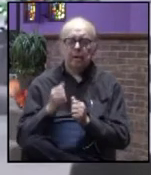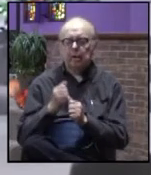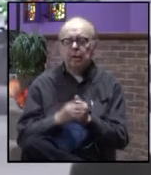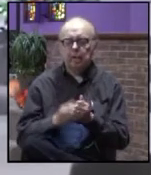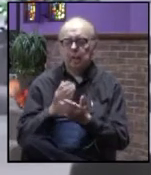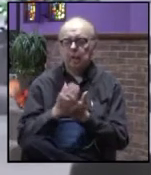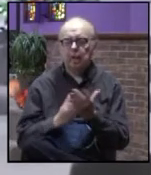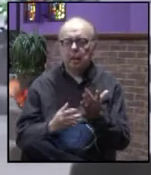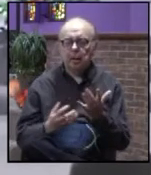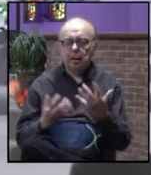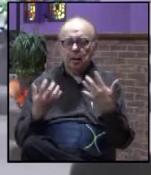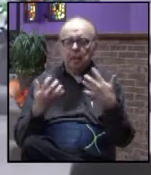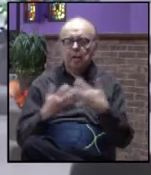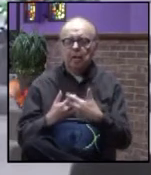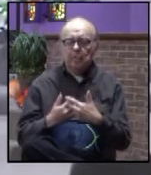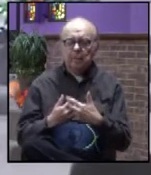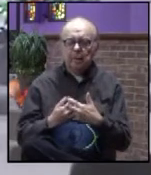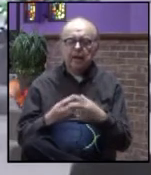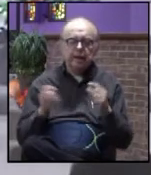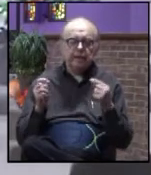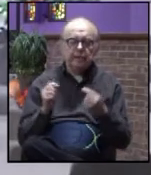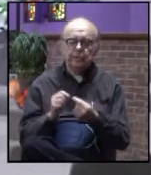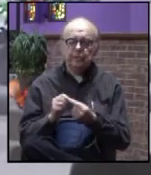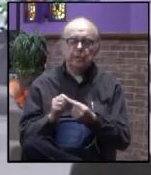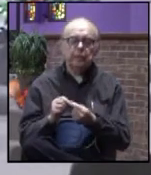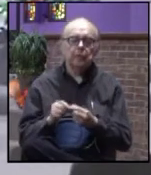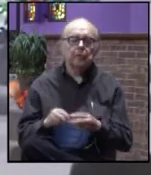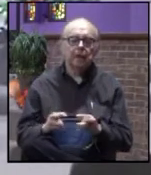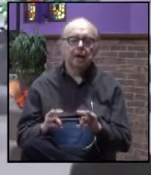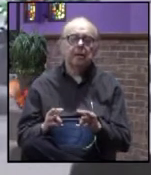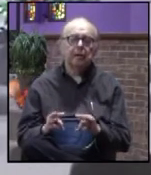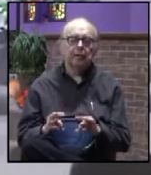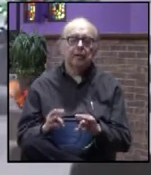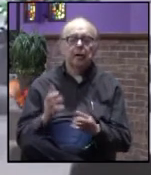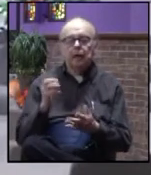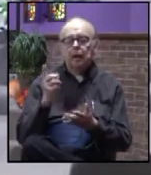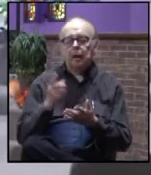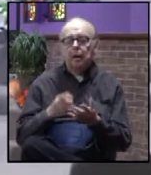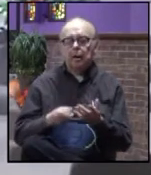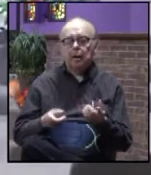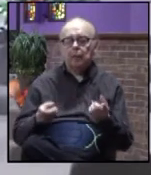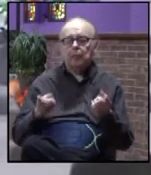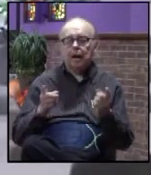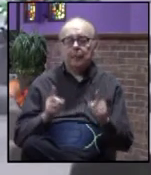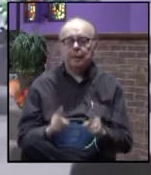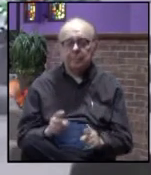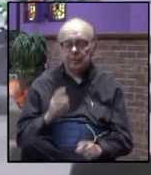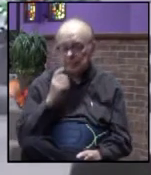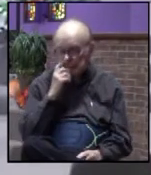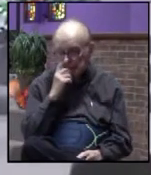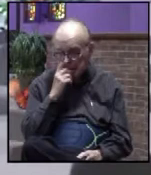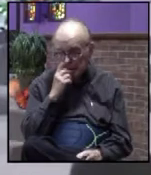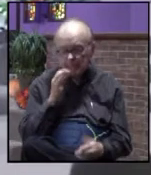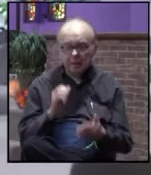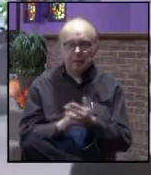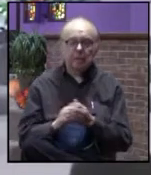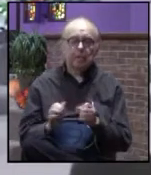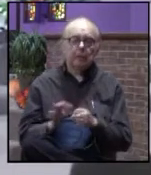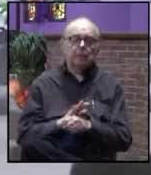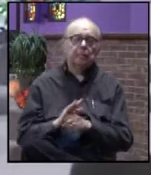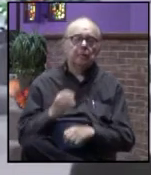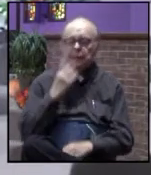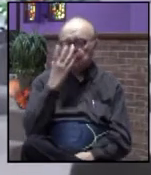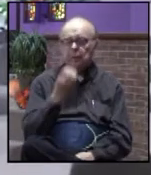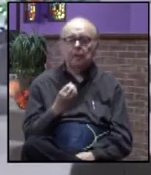piece fitting at a certain point in a certain place, what ends up coming out of that is an absolutely